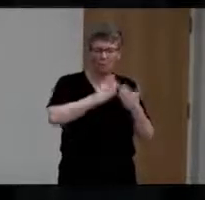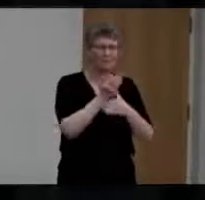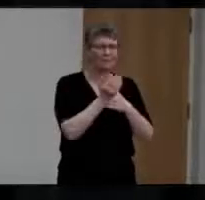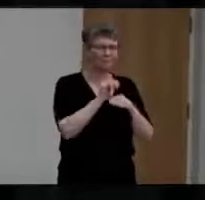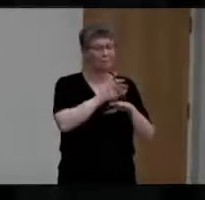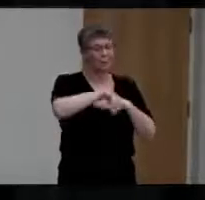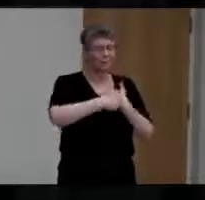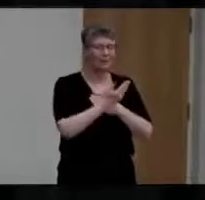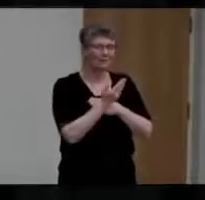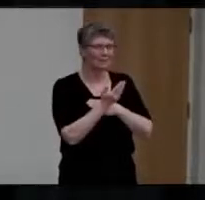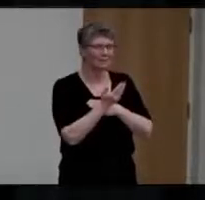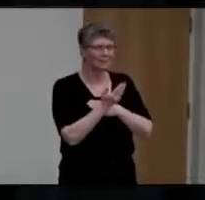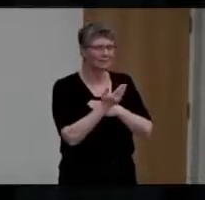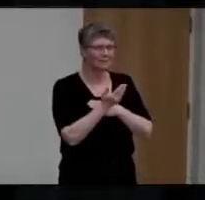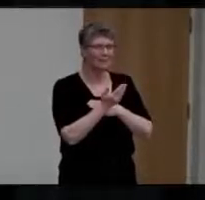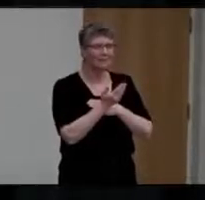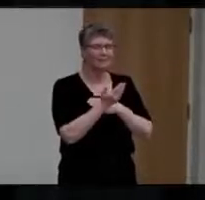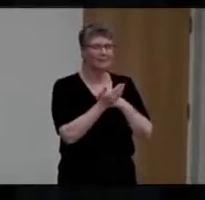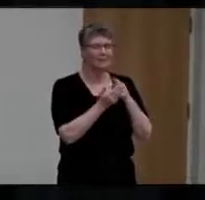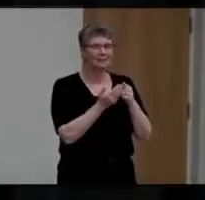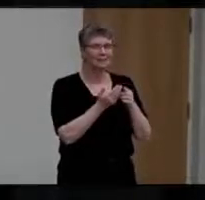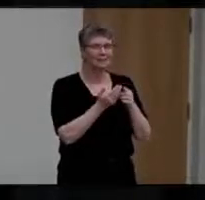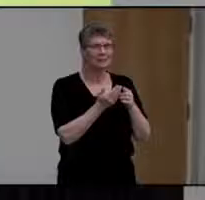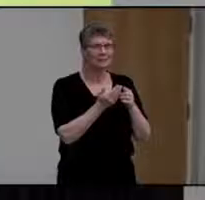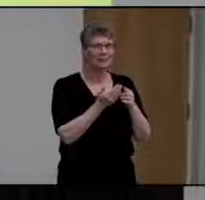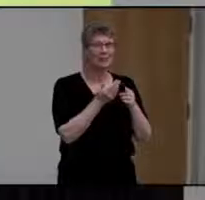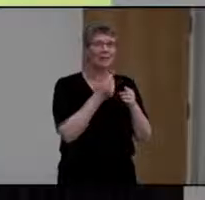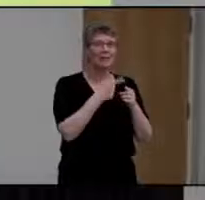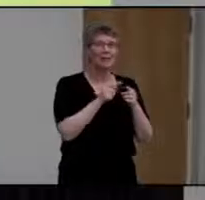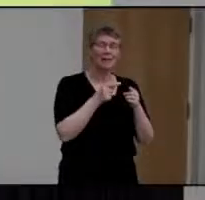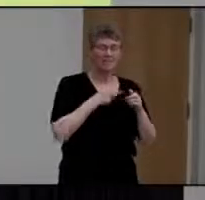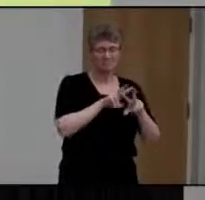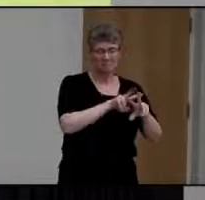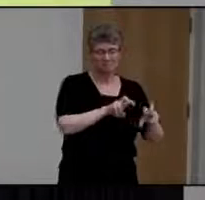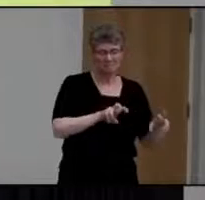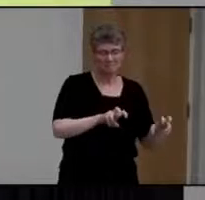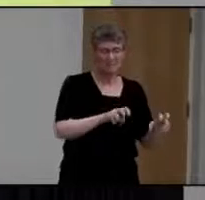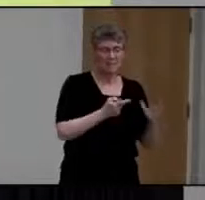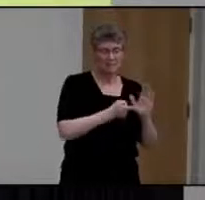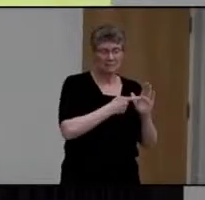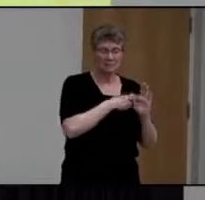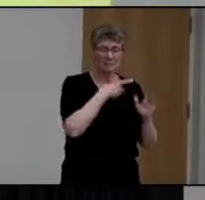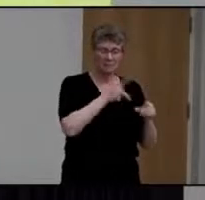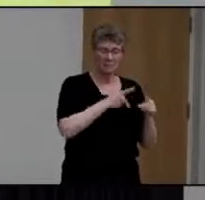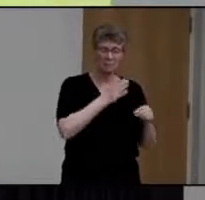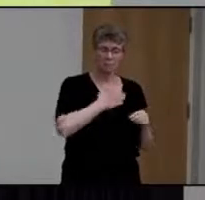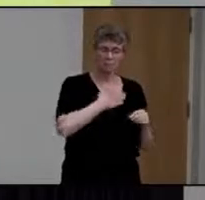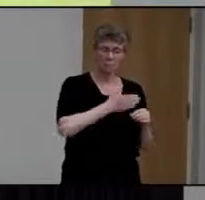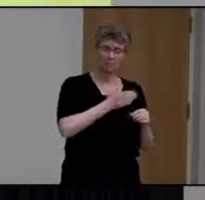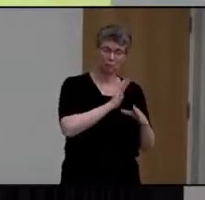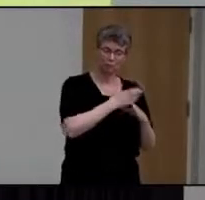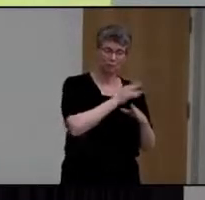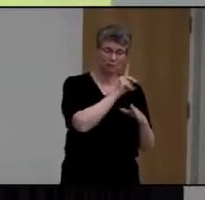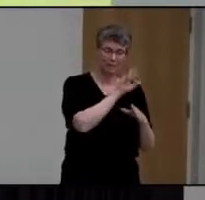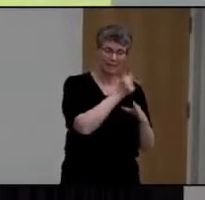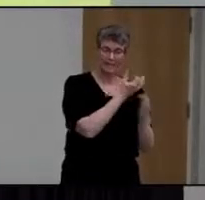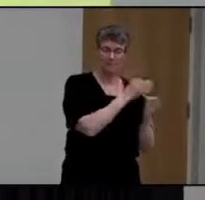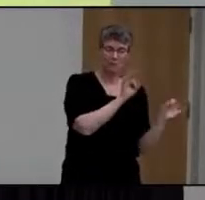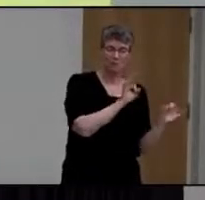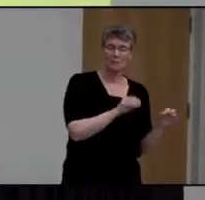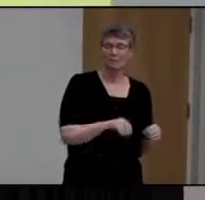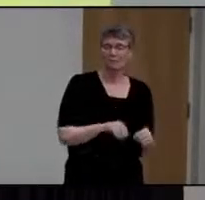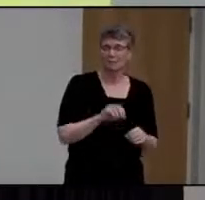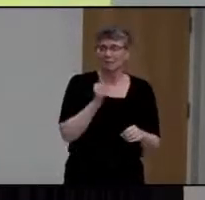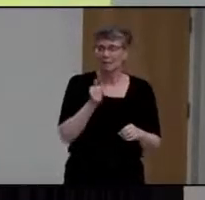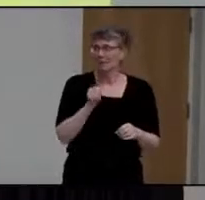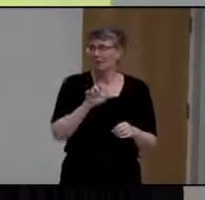where the data is accessible in different ways already, and not maybe push at, as an example, I'm not sure I'm comfortable having